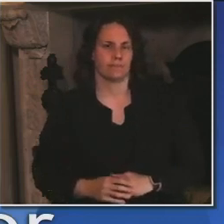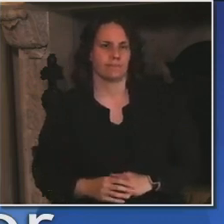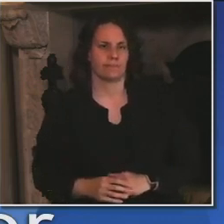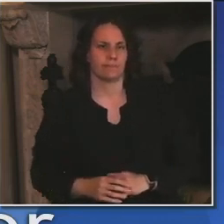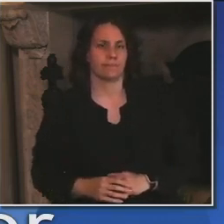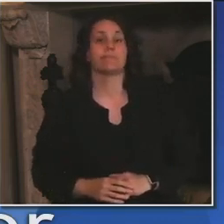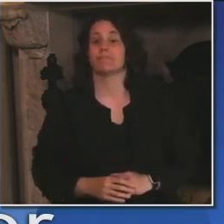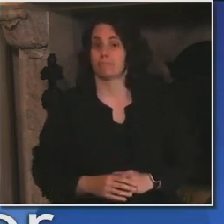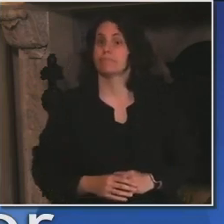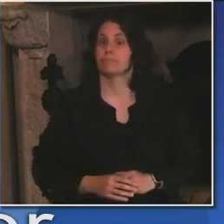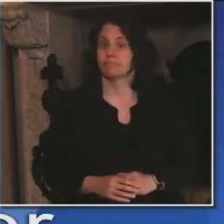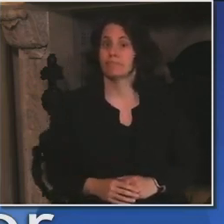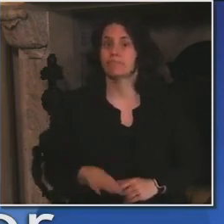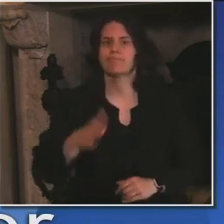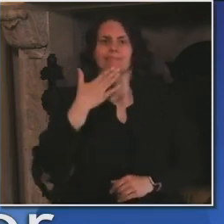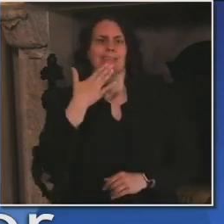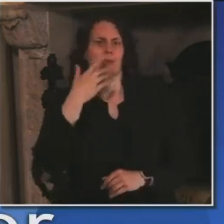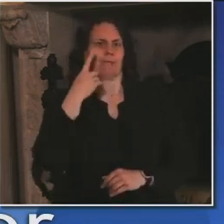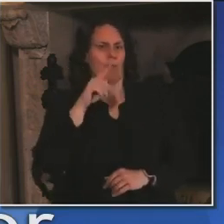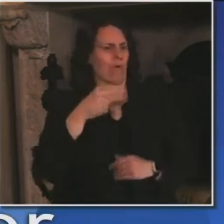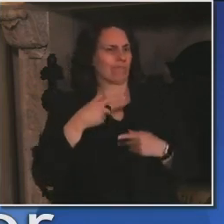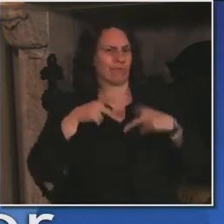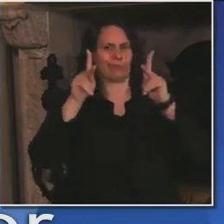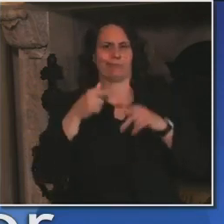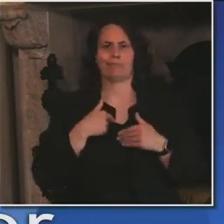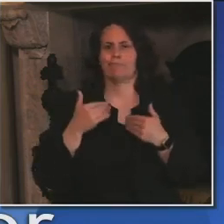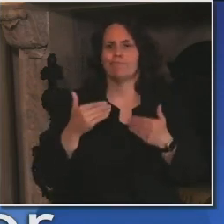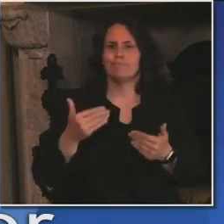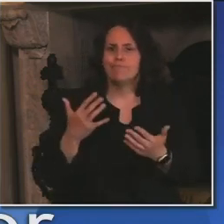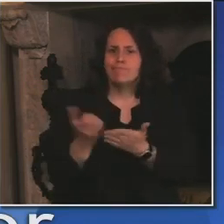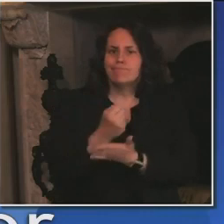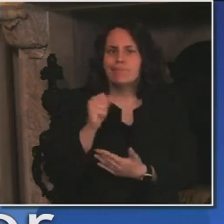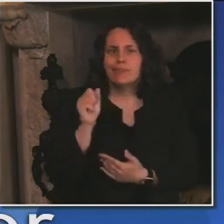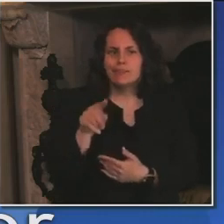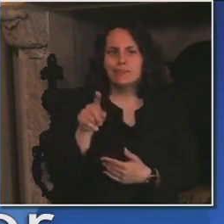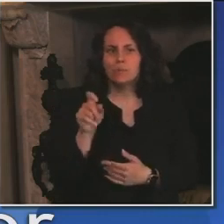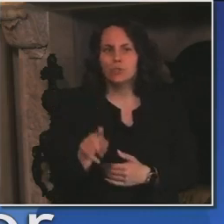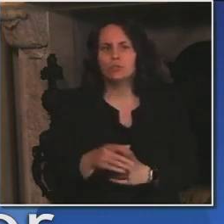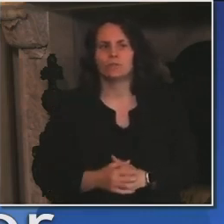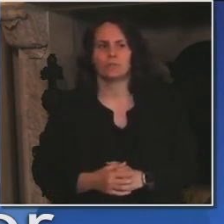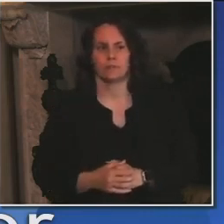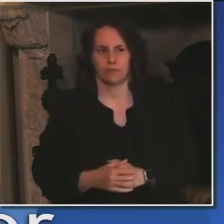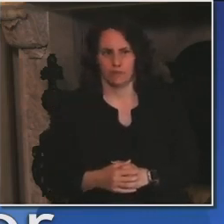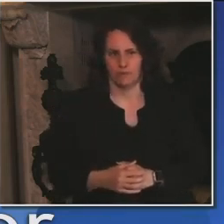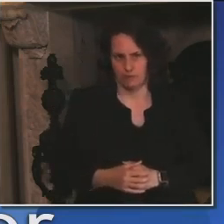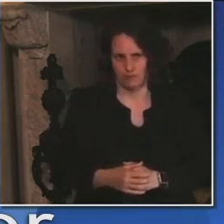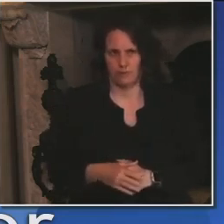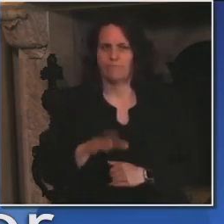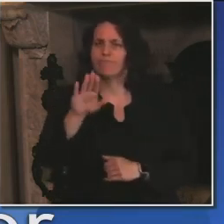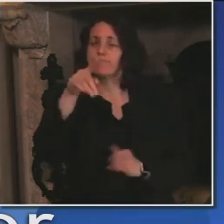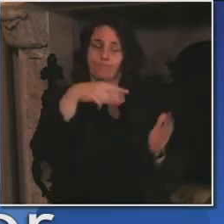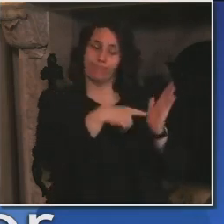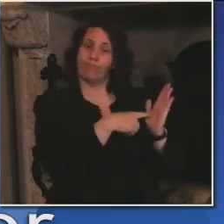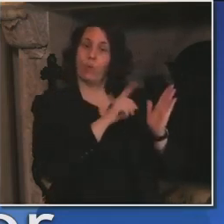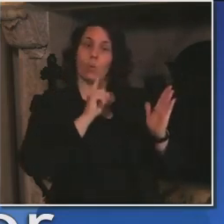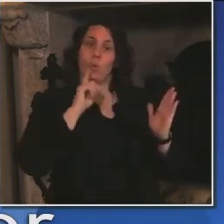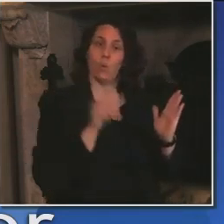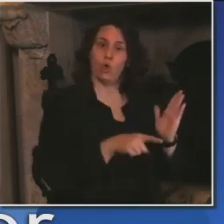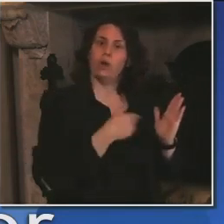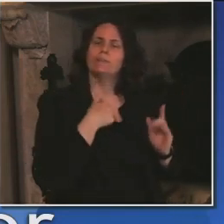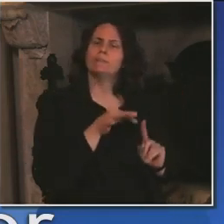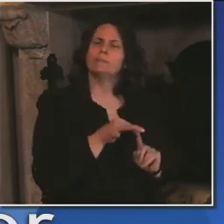Hi, yes, thank you for taking this call. This is specifically to some of the wording in your order today, Governor, and I'm